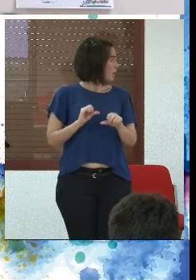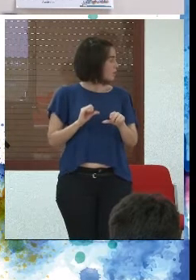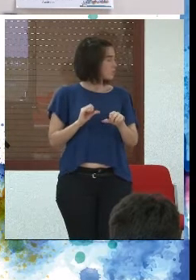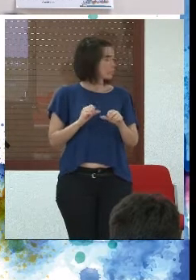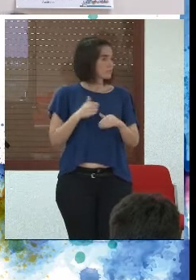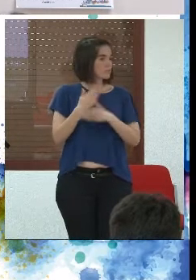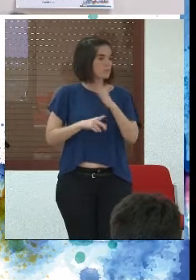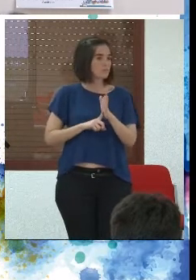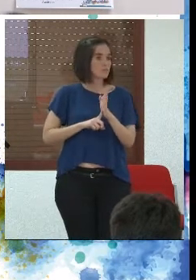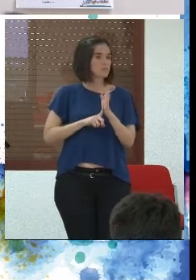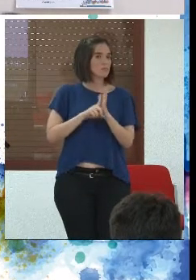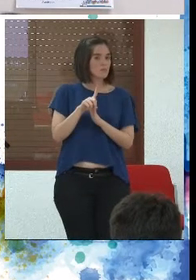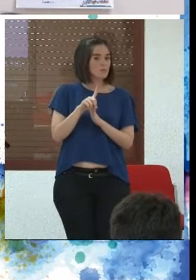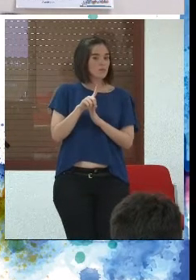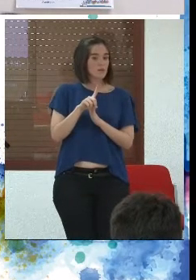leg. This